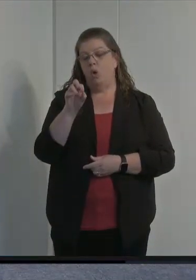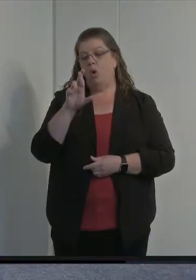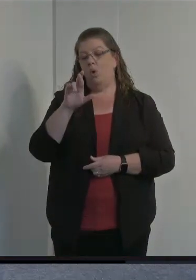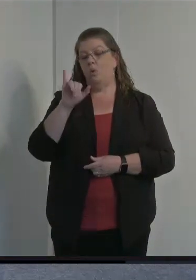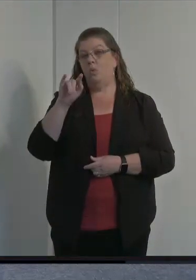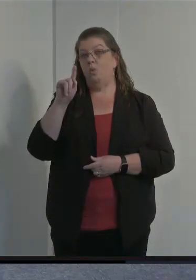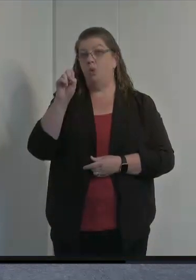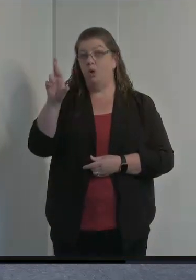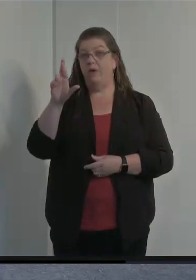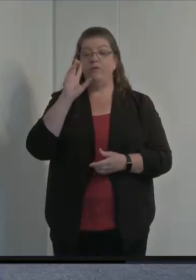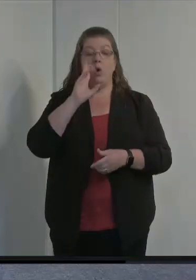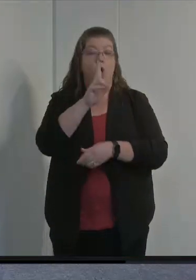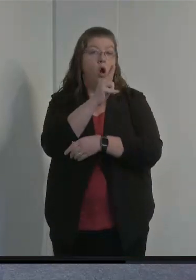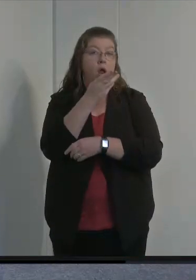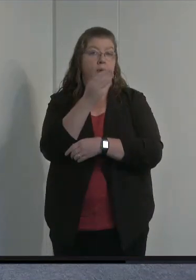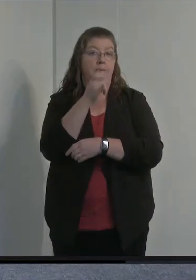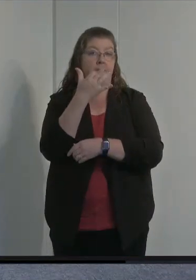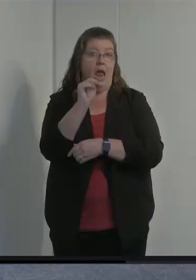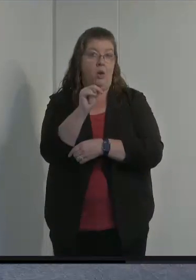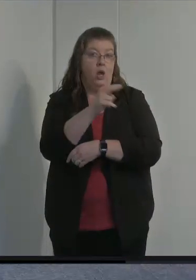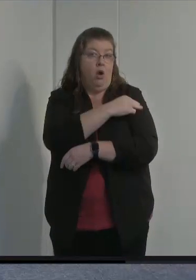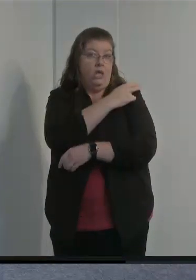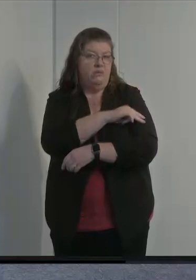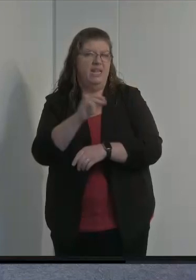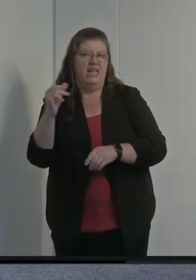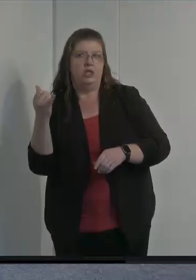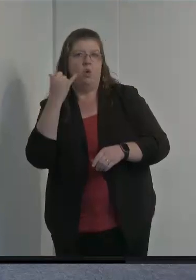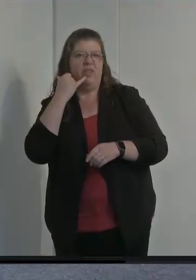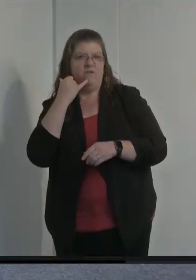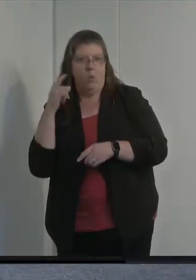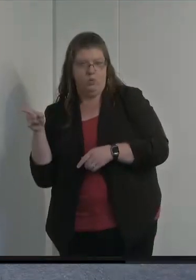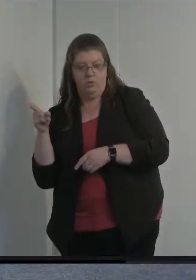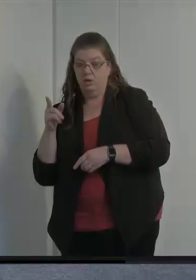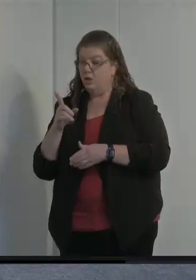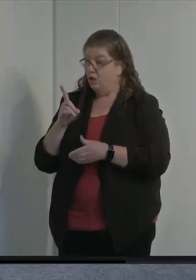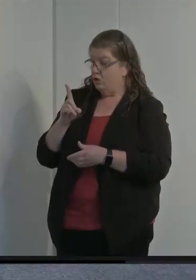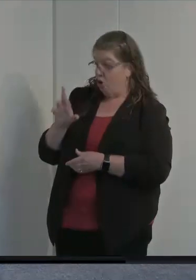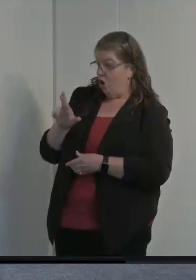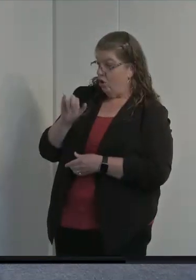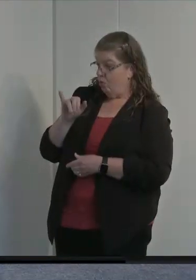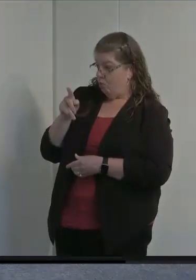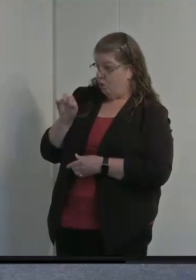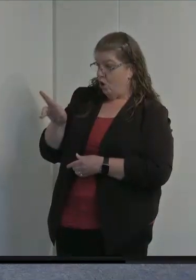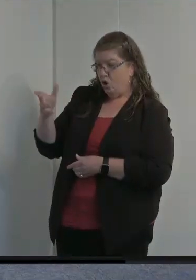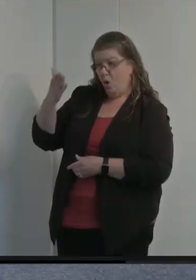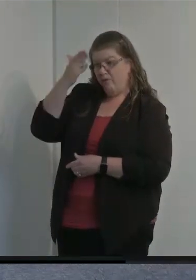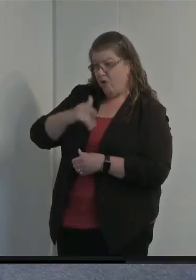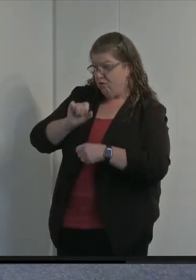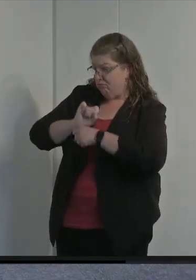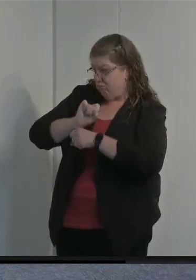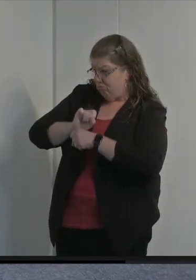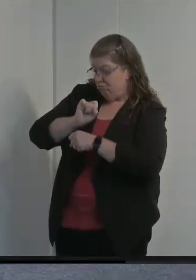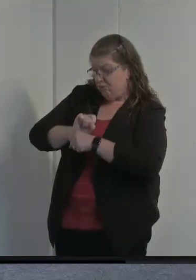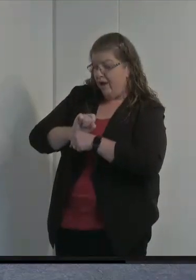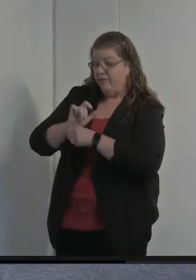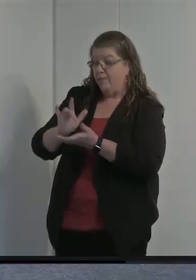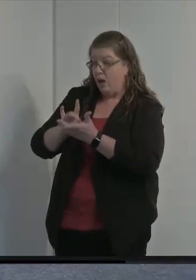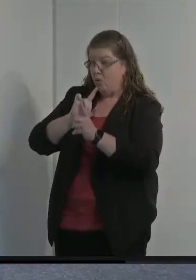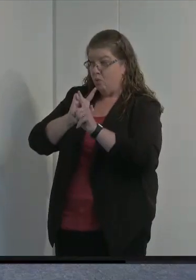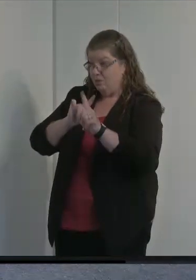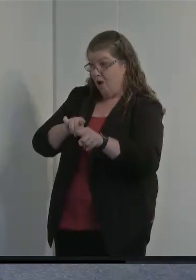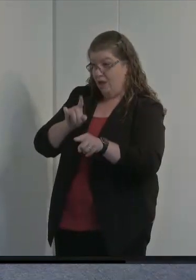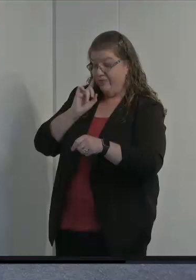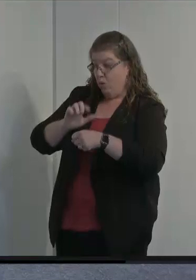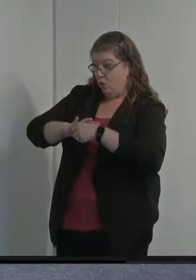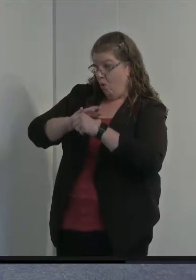for Marion Medical Center in Santa Maria, on the phone. Dr. Ritter, you are on the front lines of the medical response to